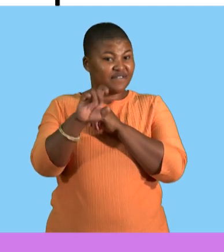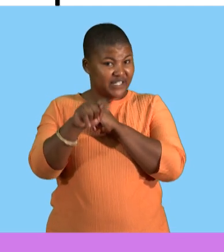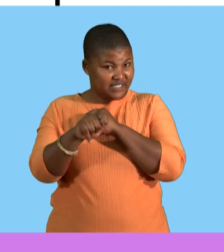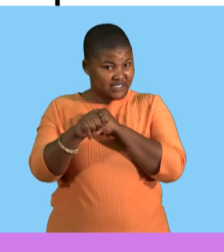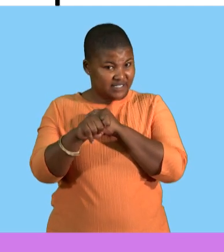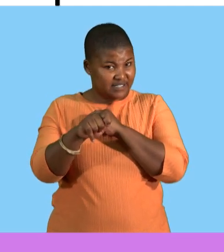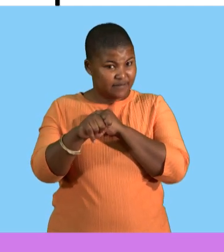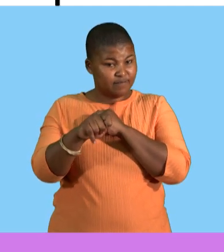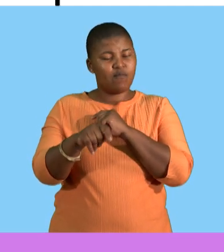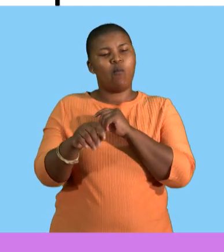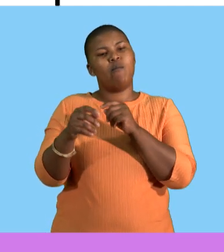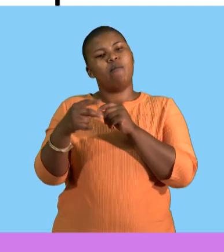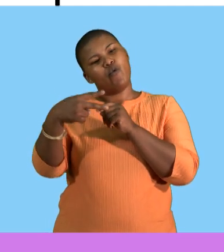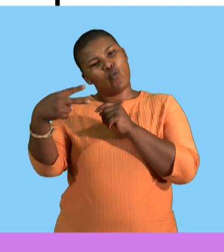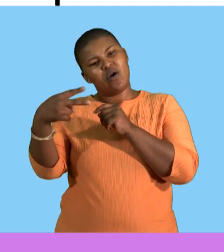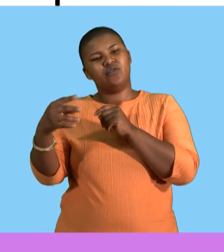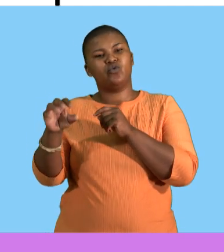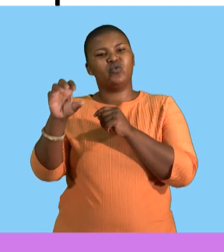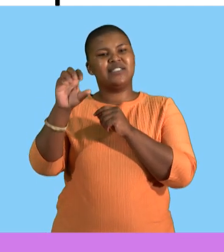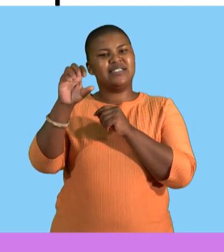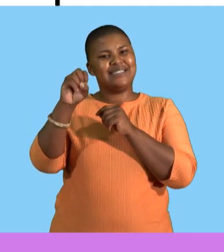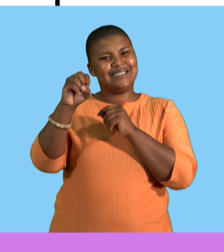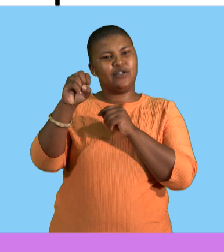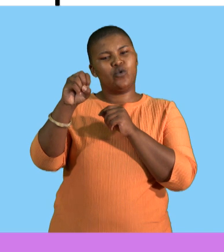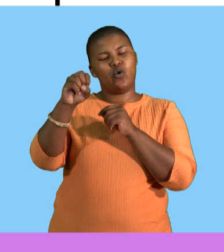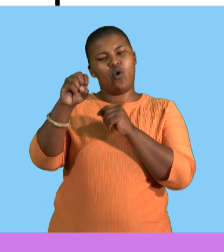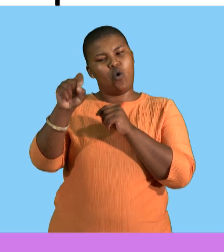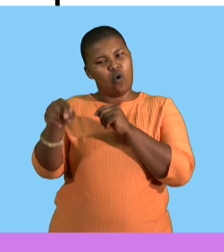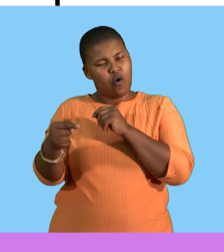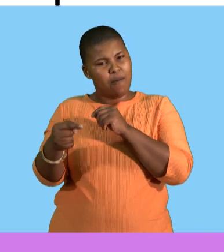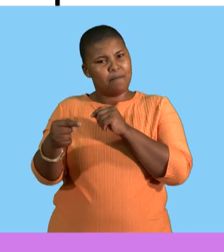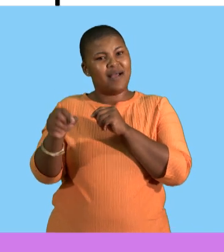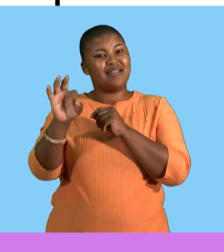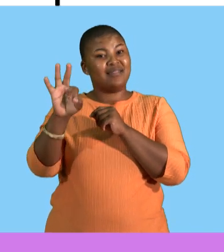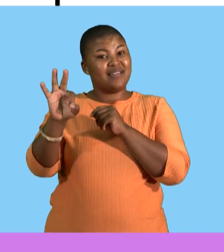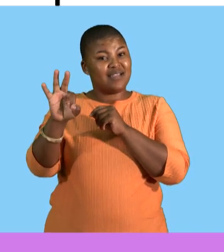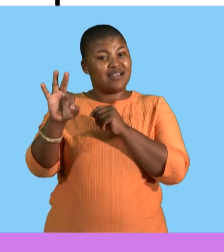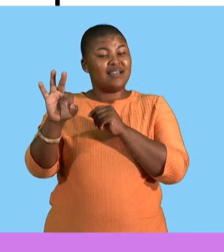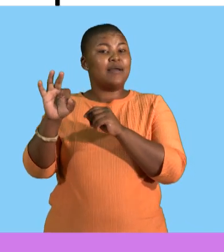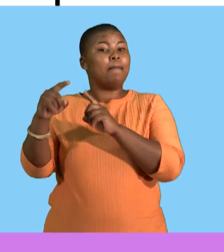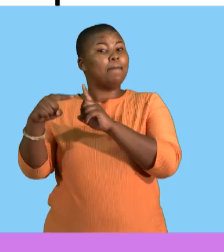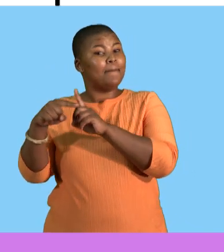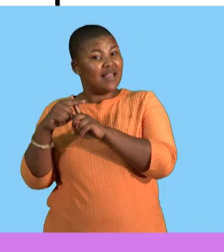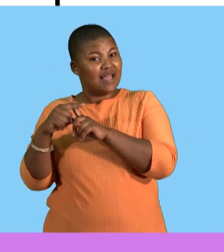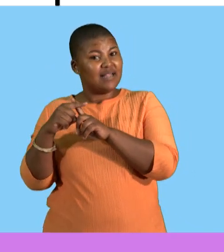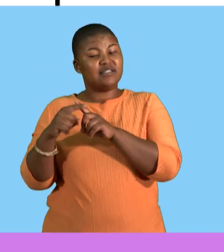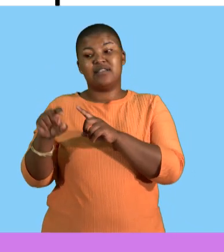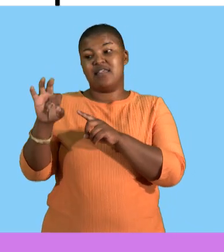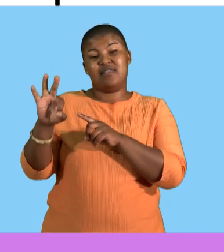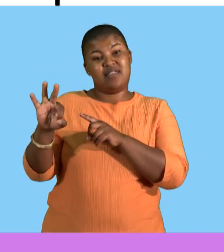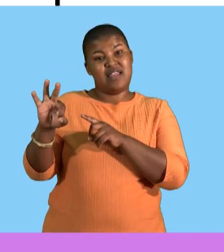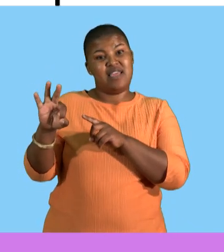is 0,3 meters, so it's times 0,3 plus 3